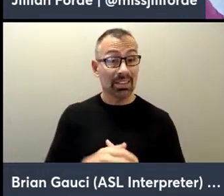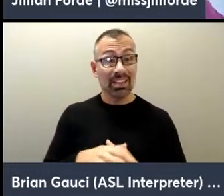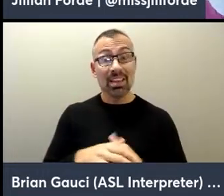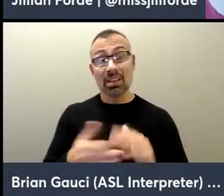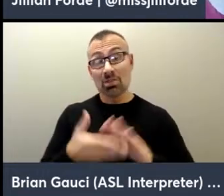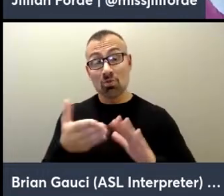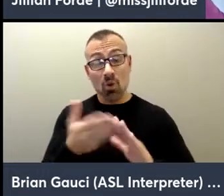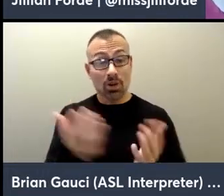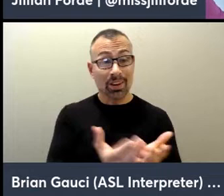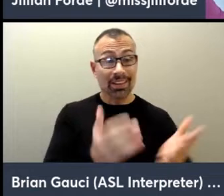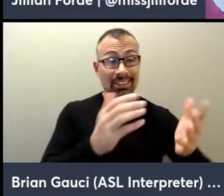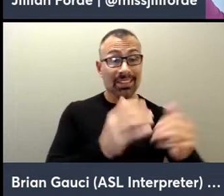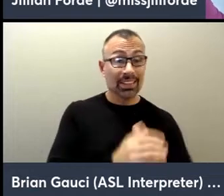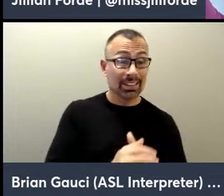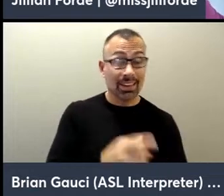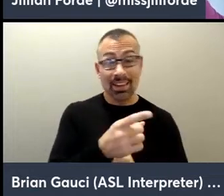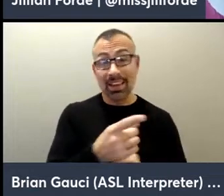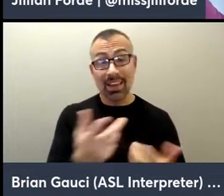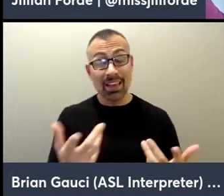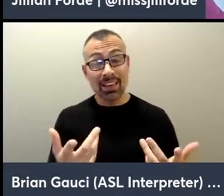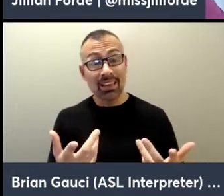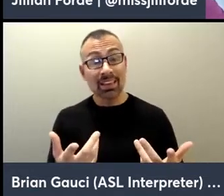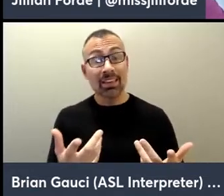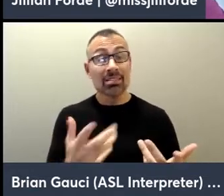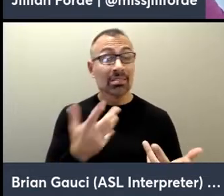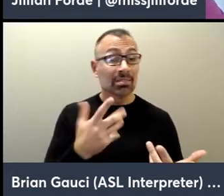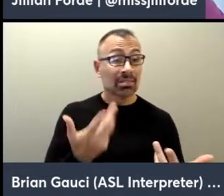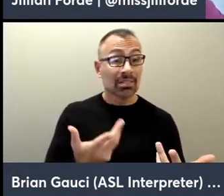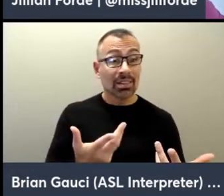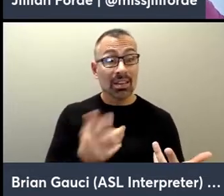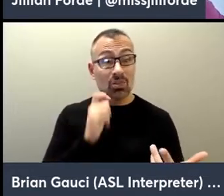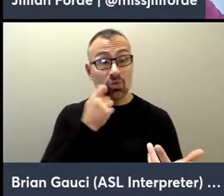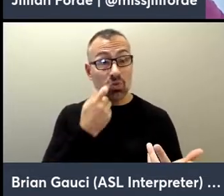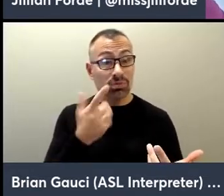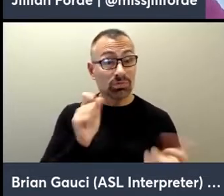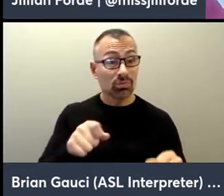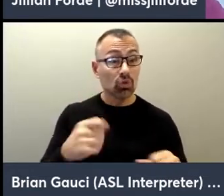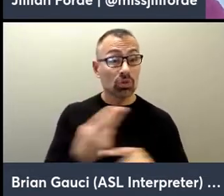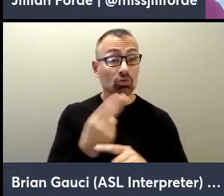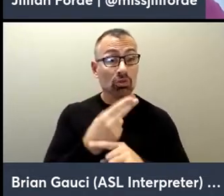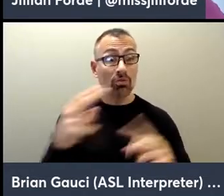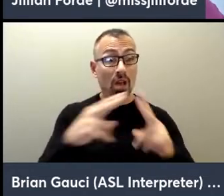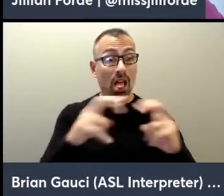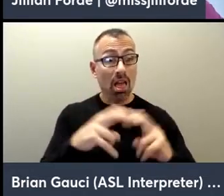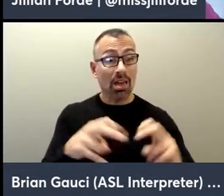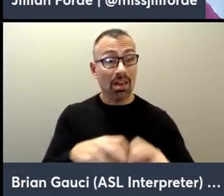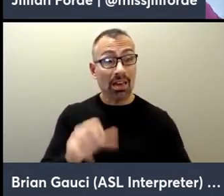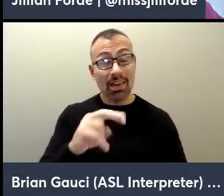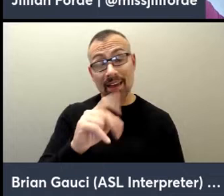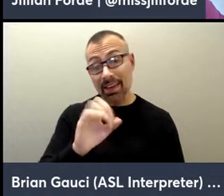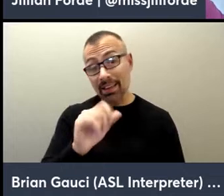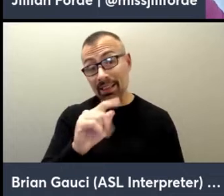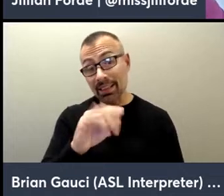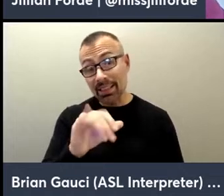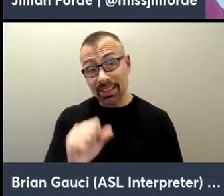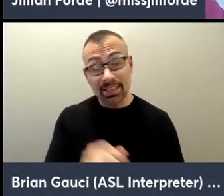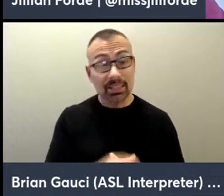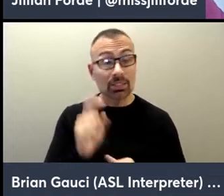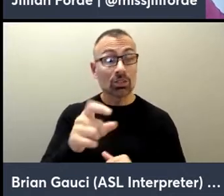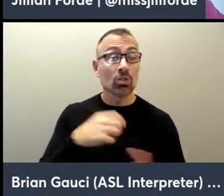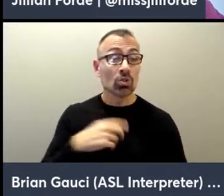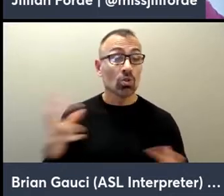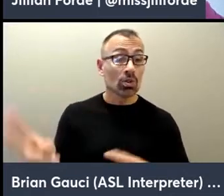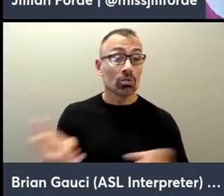right? It can run it before. And then the cool thing is that you use that for analytics. You can now query the blockchain data. You can pull that locally into something